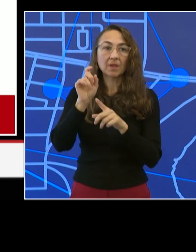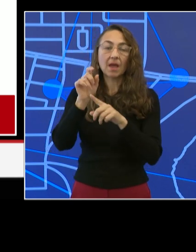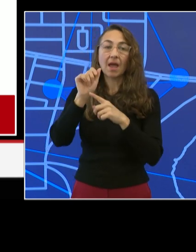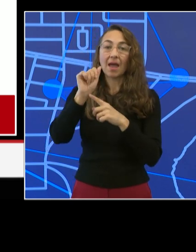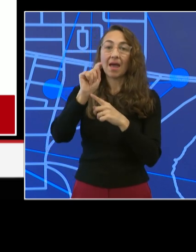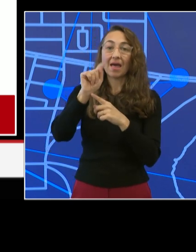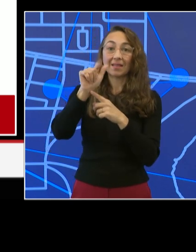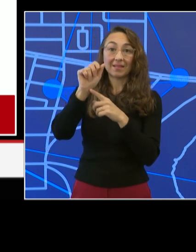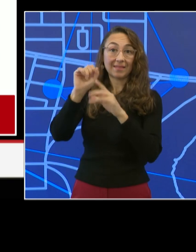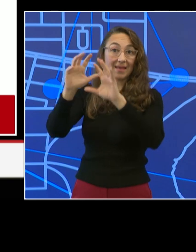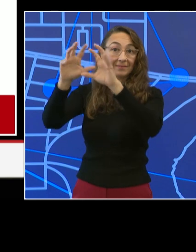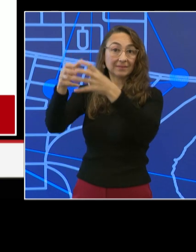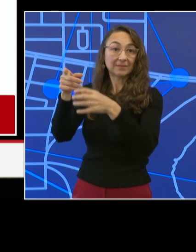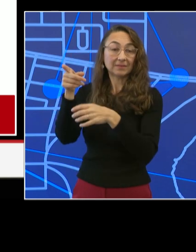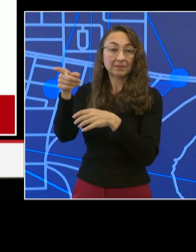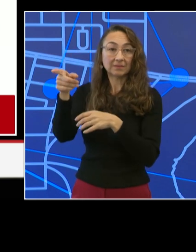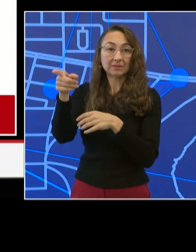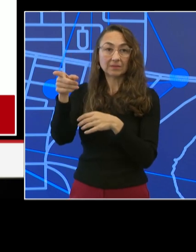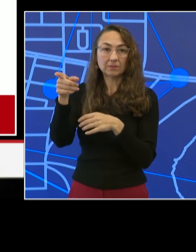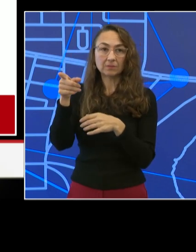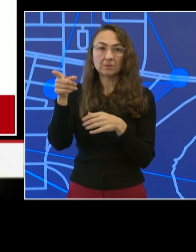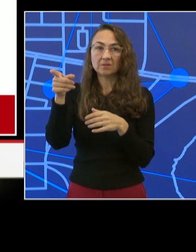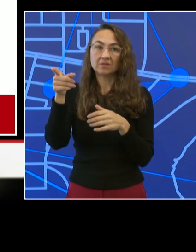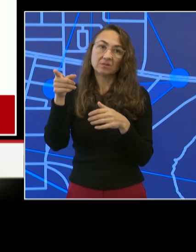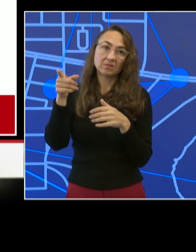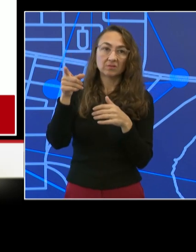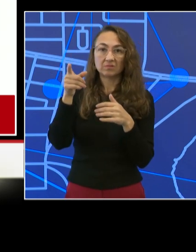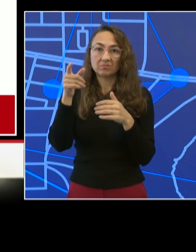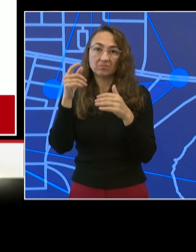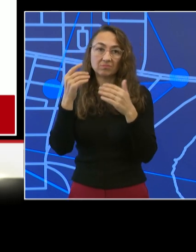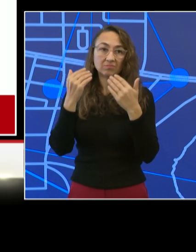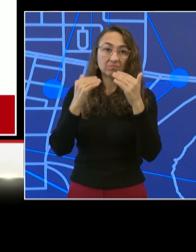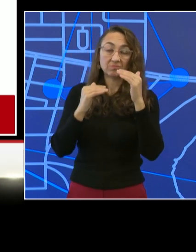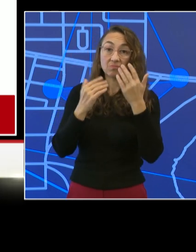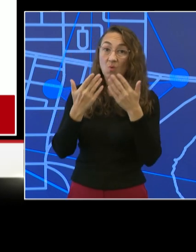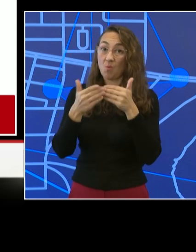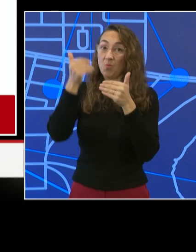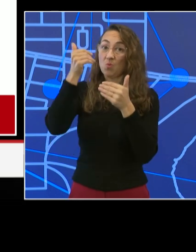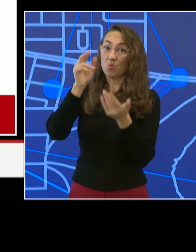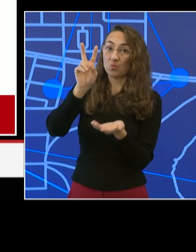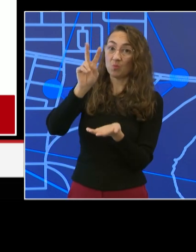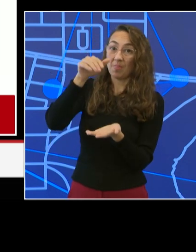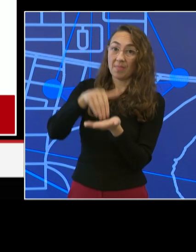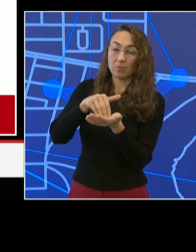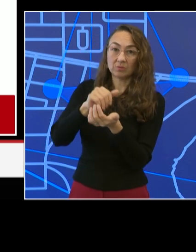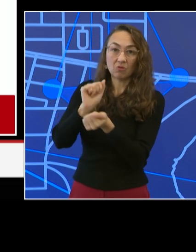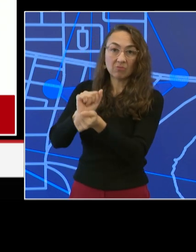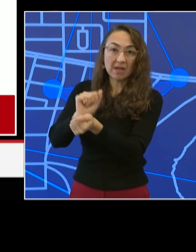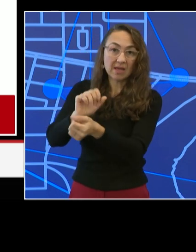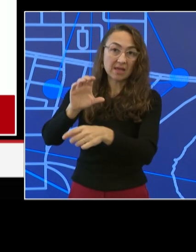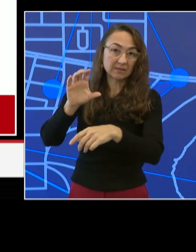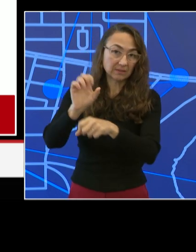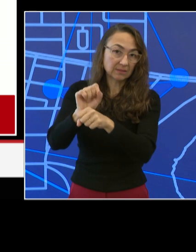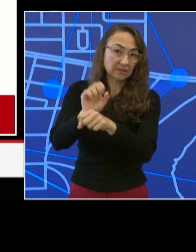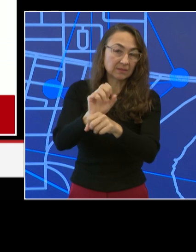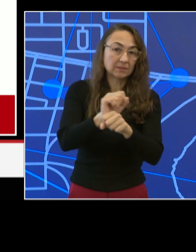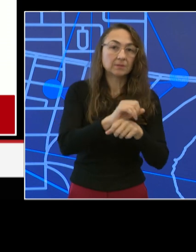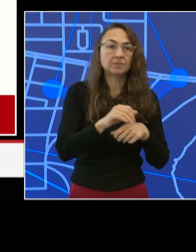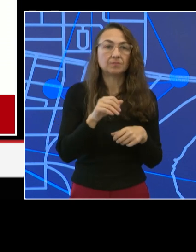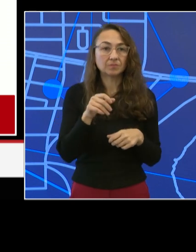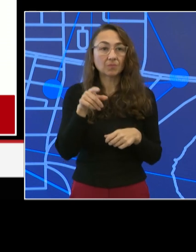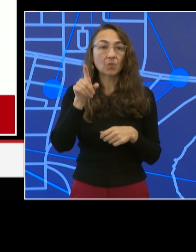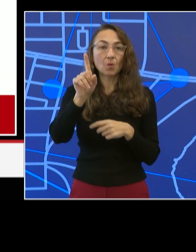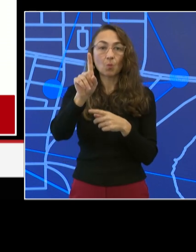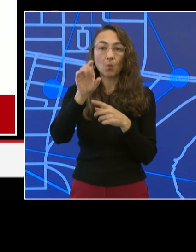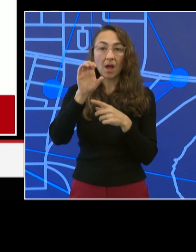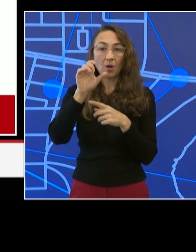recovered 142 stolen vehicles, and seized over 122 weapons. We are increasing the sense of safety in our communities,